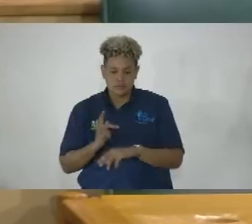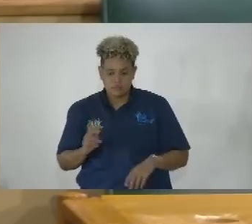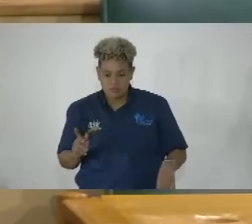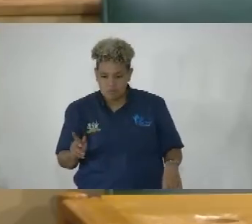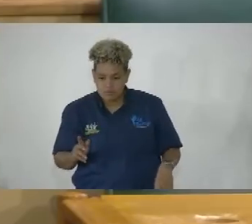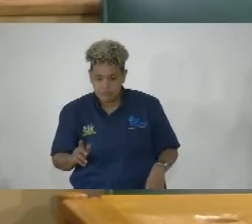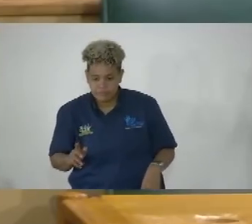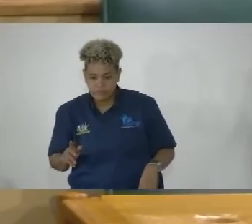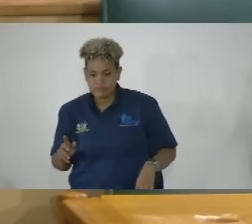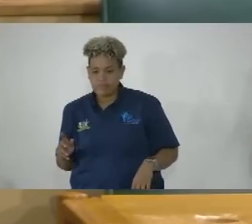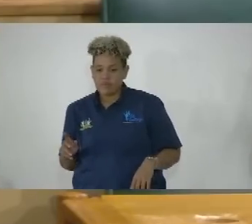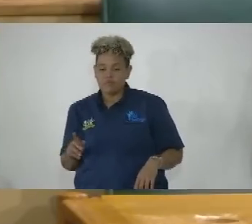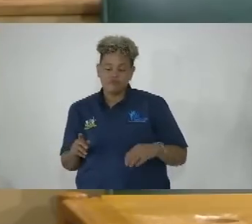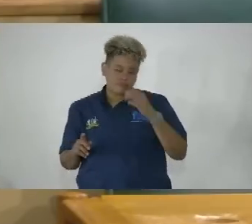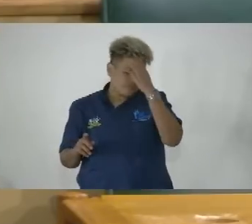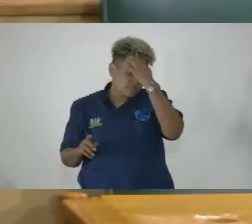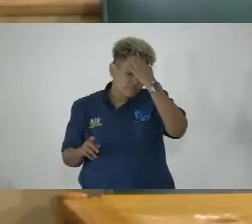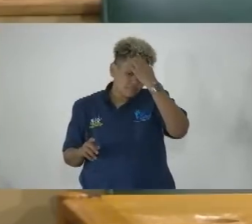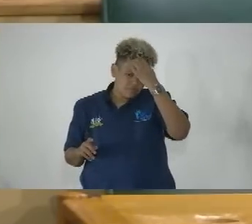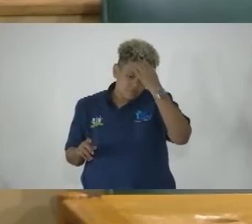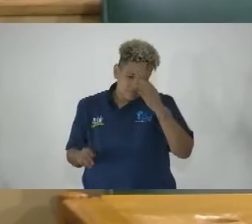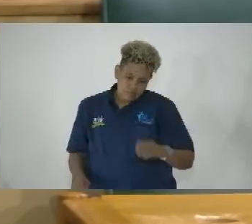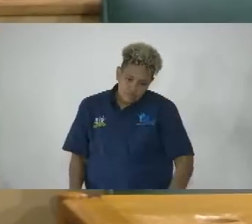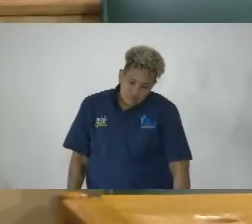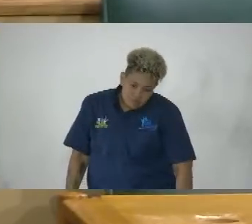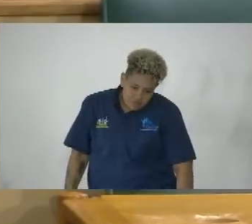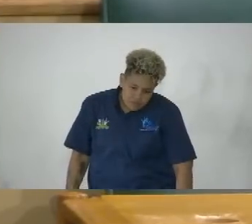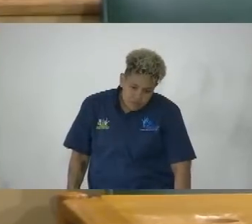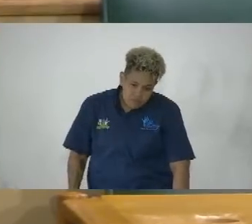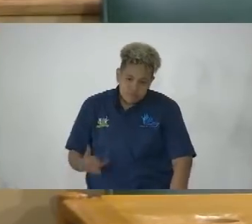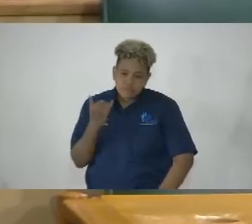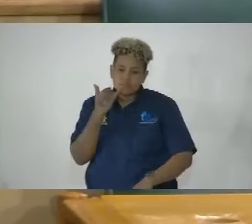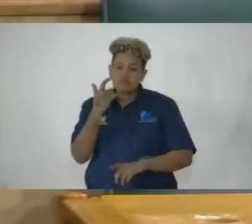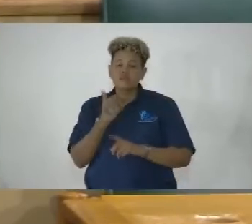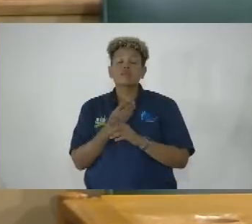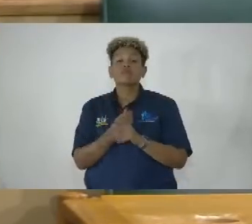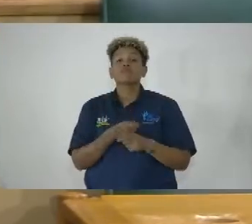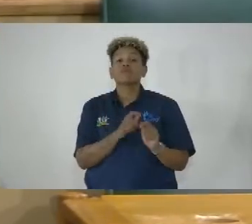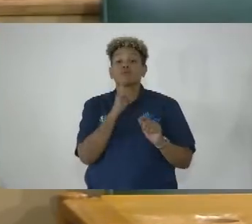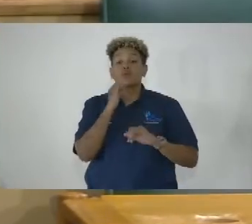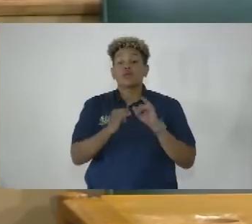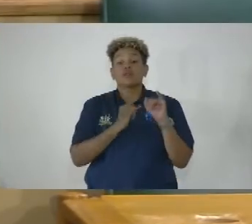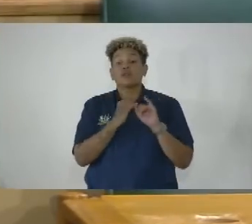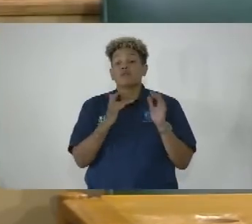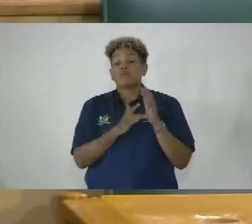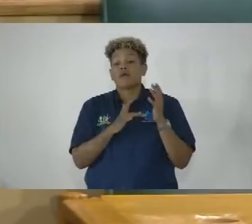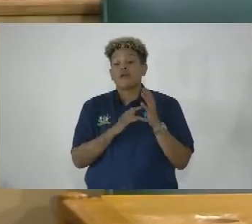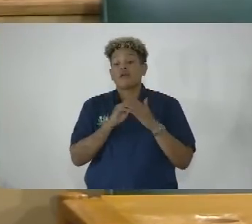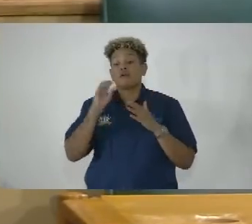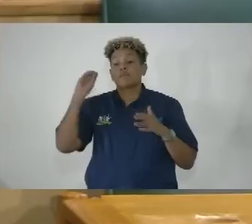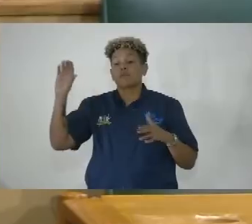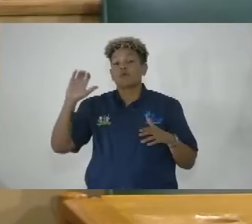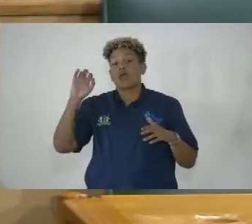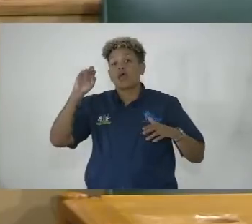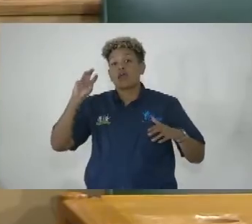You can have it at, you know, if the bauxite companies want an international bank, but with an escrow